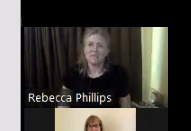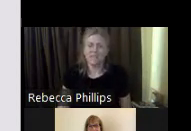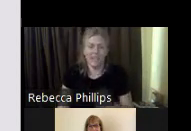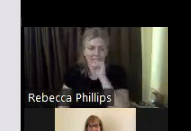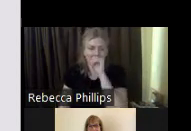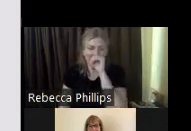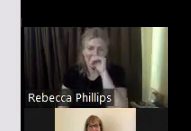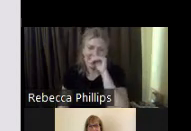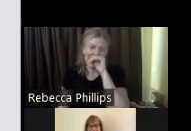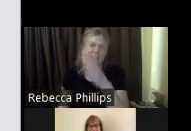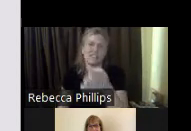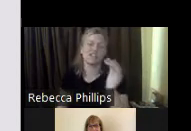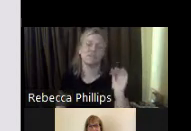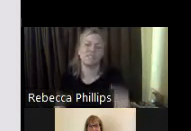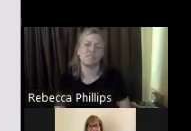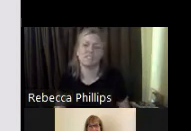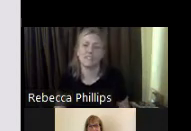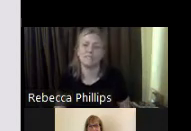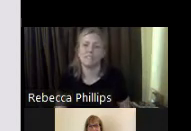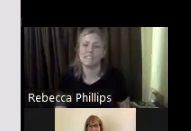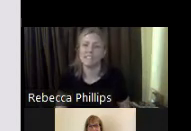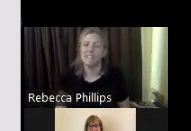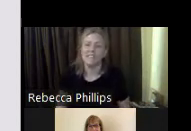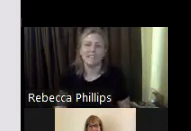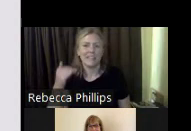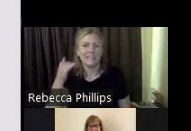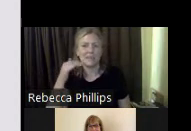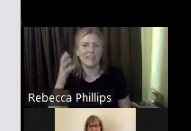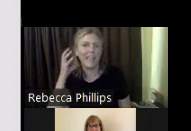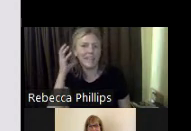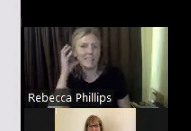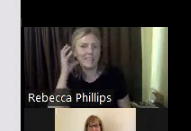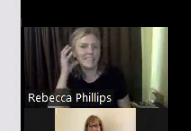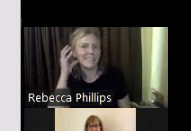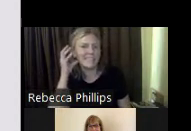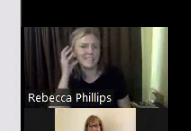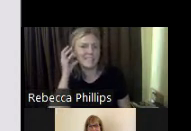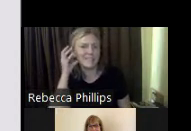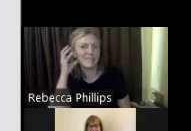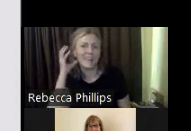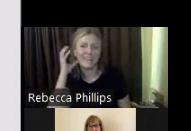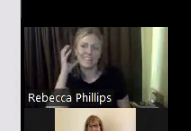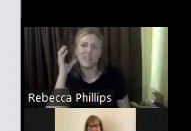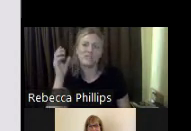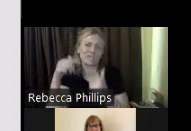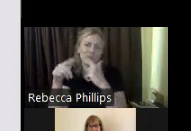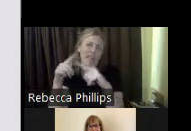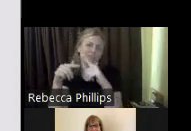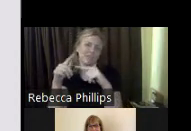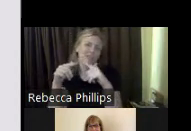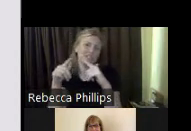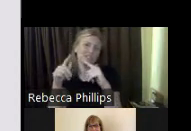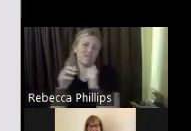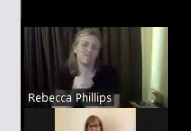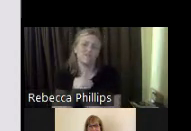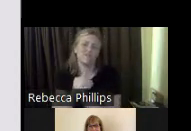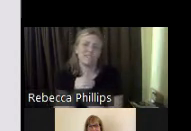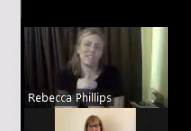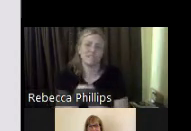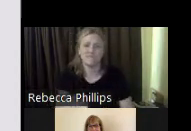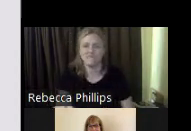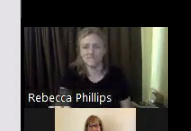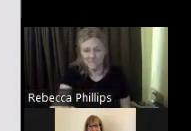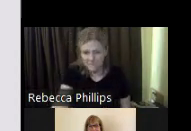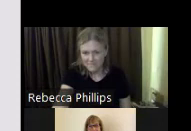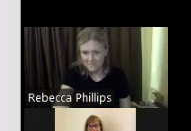okay. And this cartoon was just silly. Just like someone can't listen, you know, to a conch shell. And so they have a conch shell for the